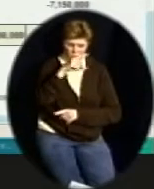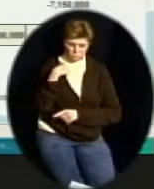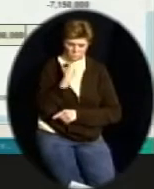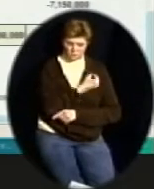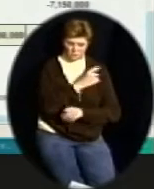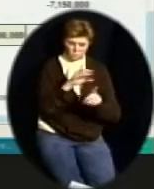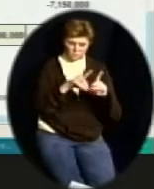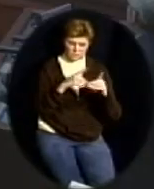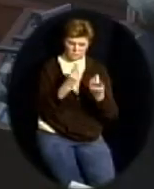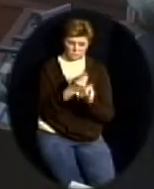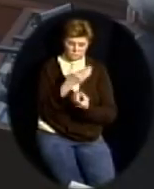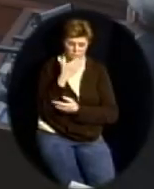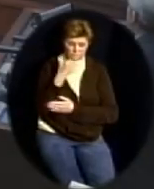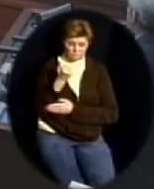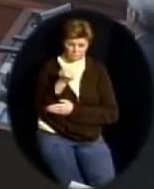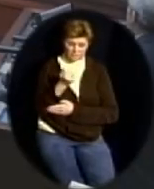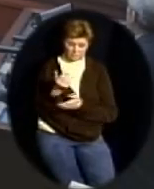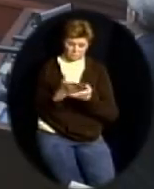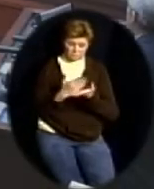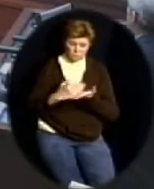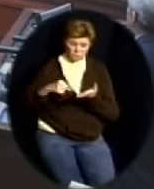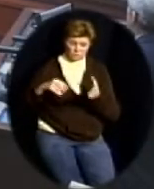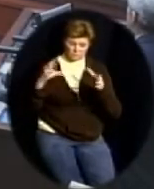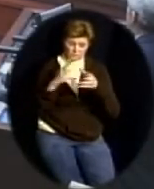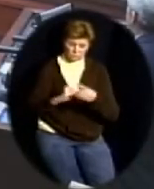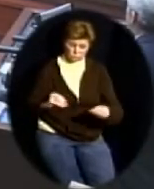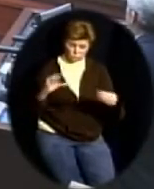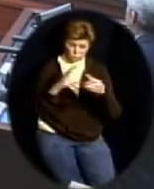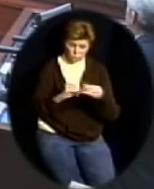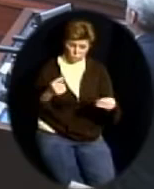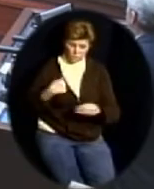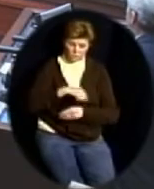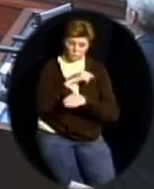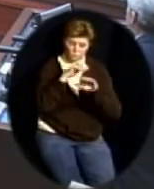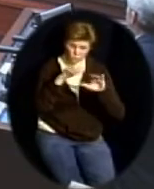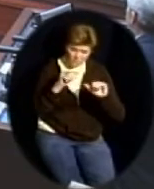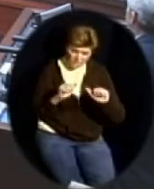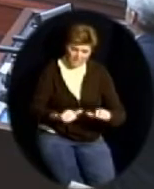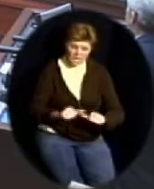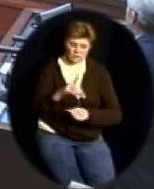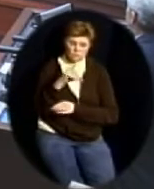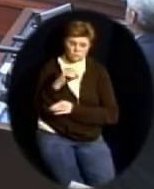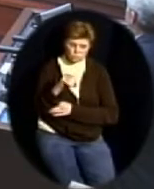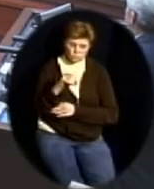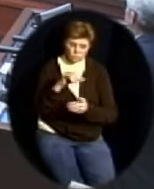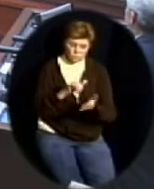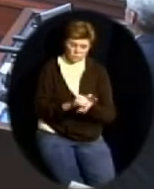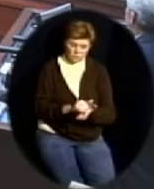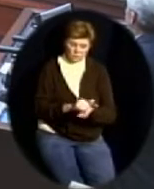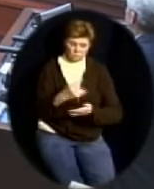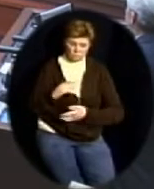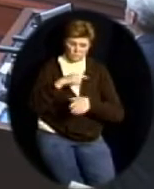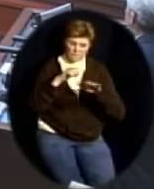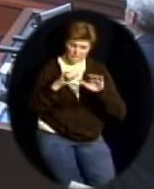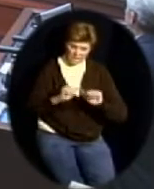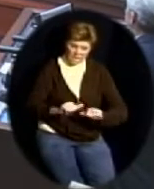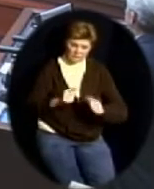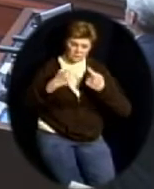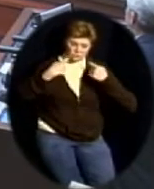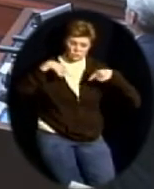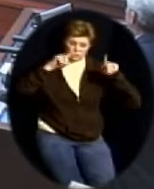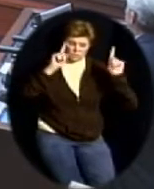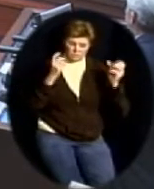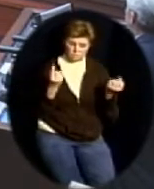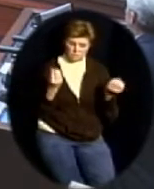story is that we can do this, and we can do a whole lot of other things as well to achieve that thing that this board has talked so much about over the past year